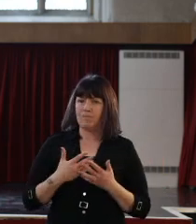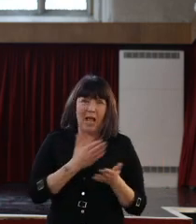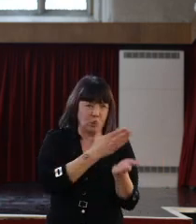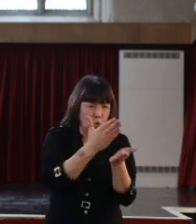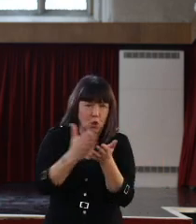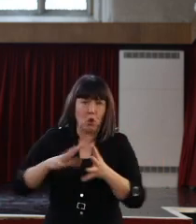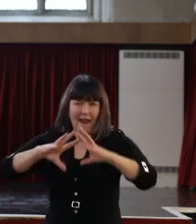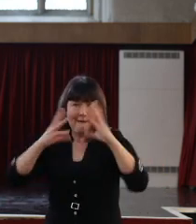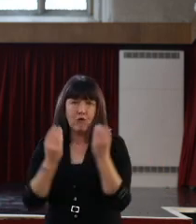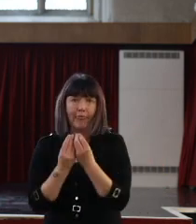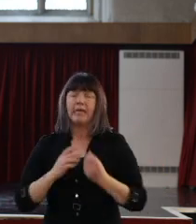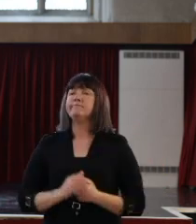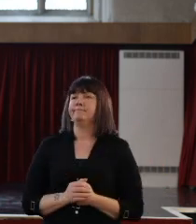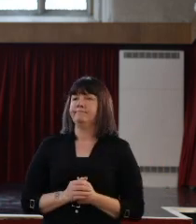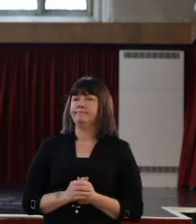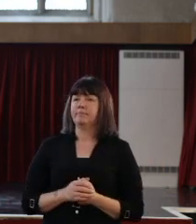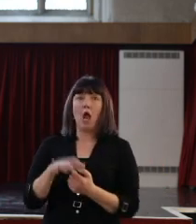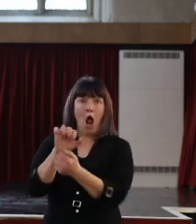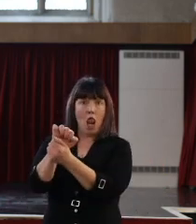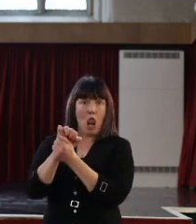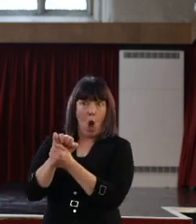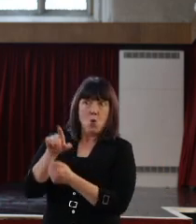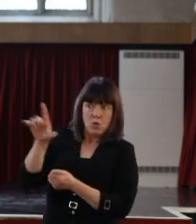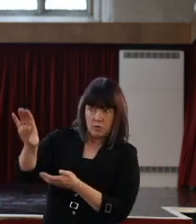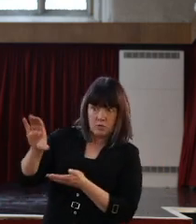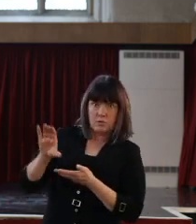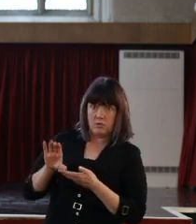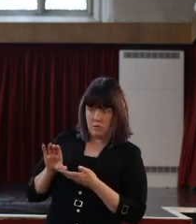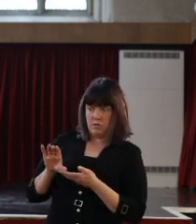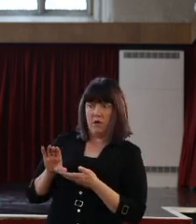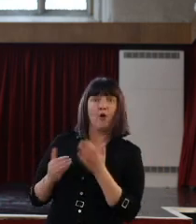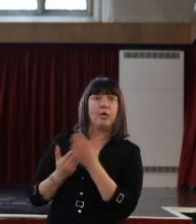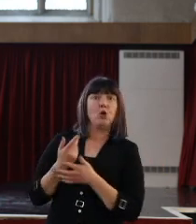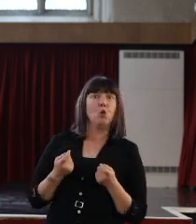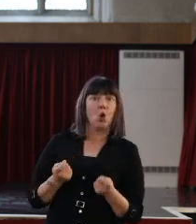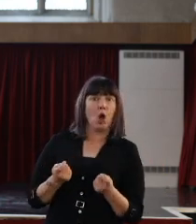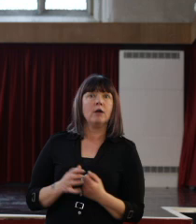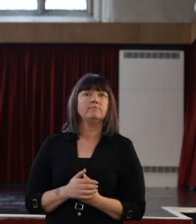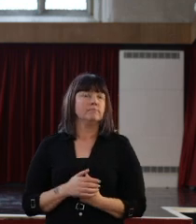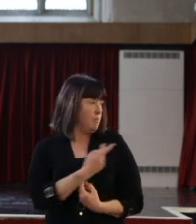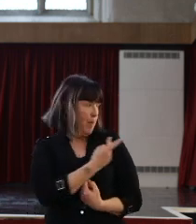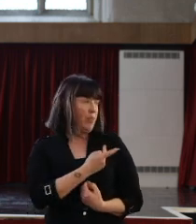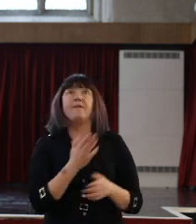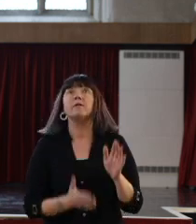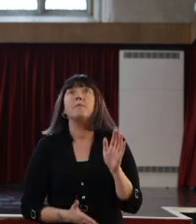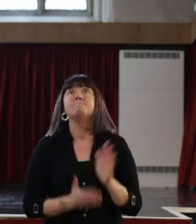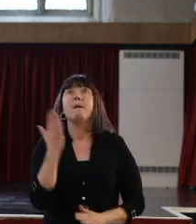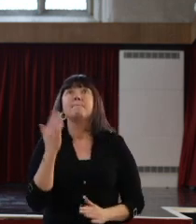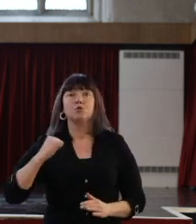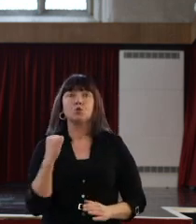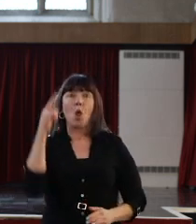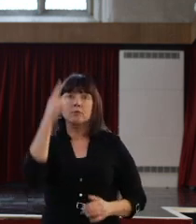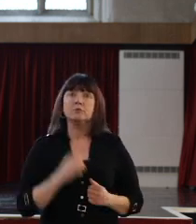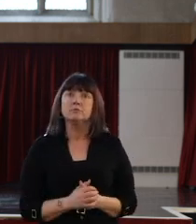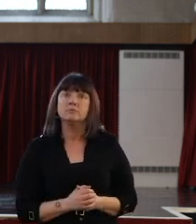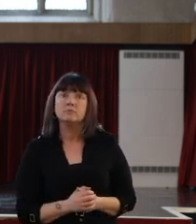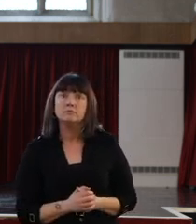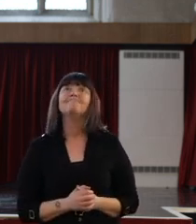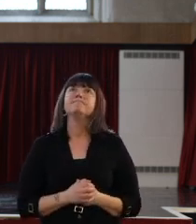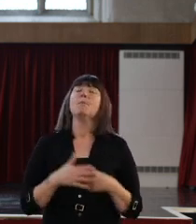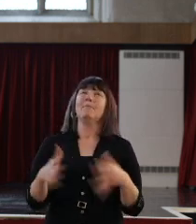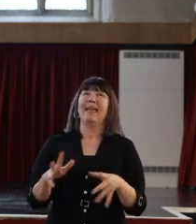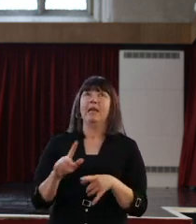DSS for a new cooker and headed north. In our first week at the festival, we played this hour of comedy to an average of